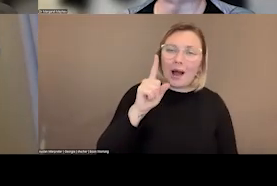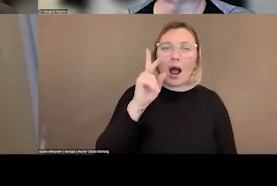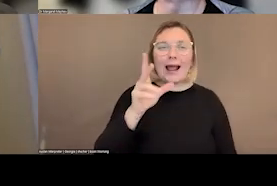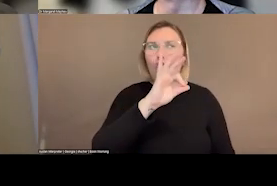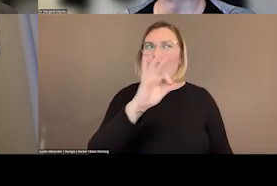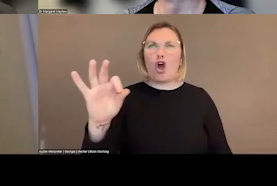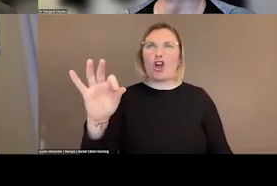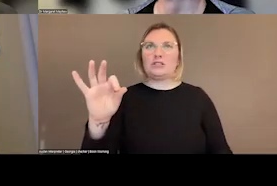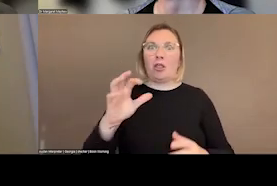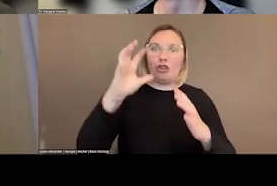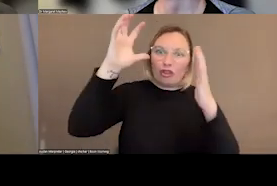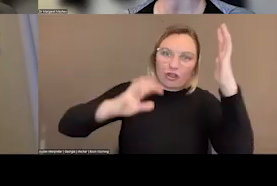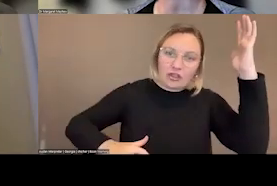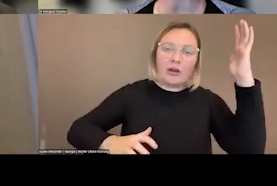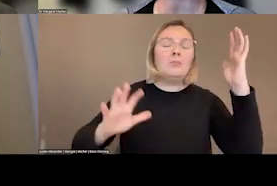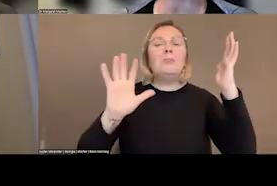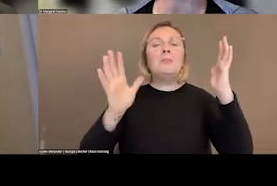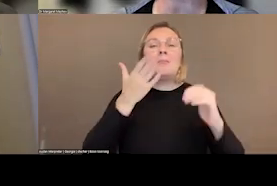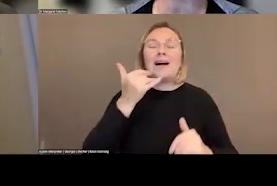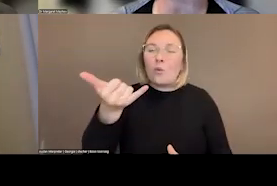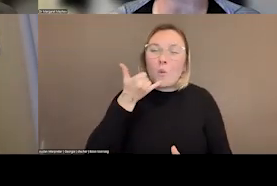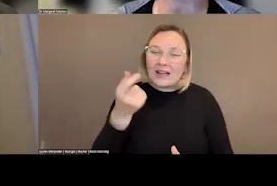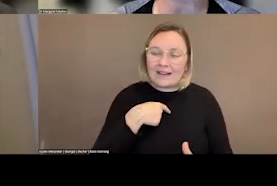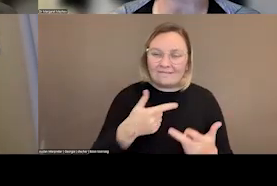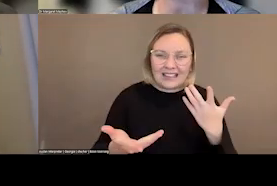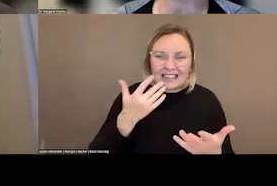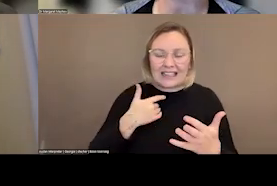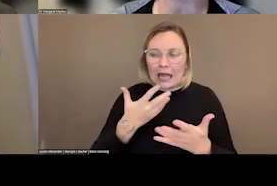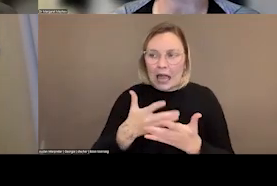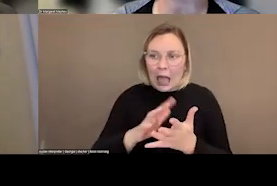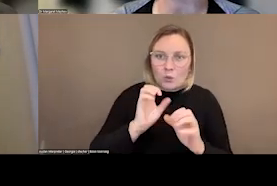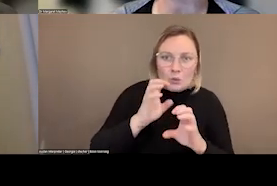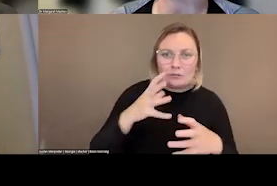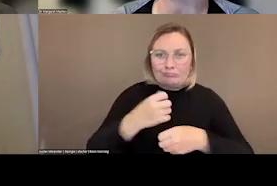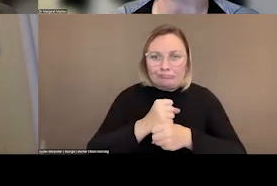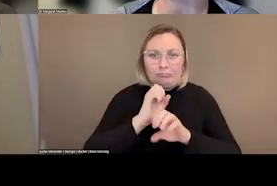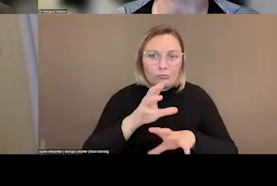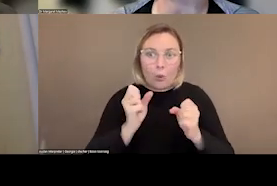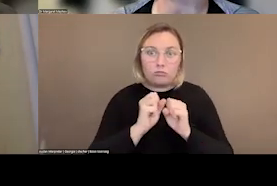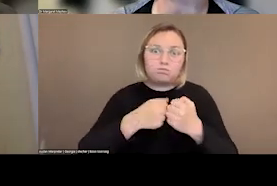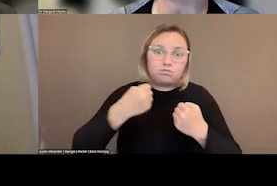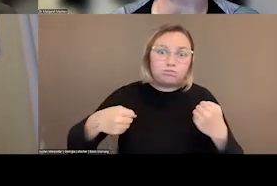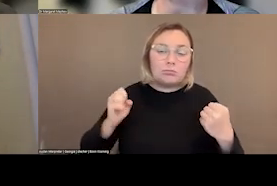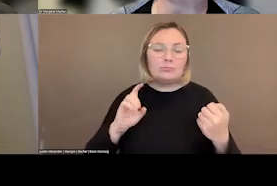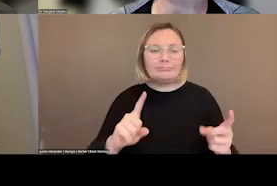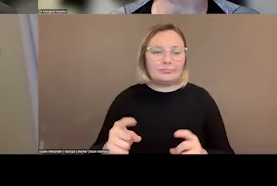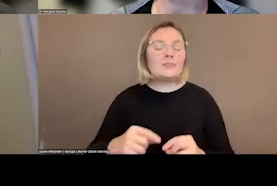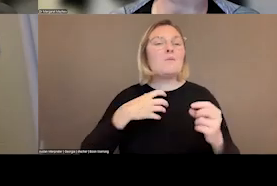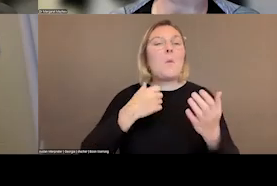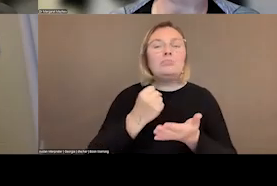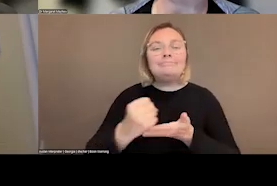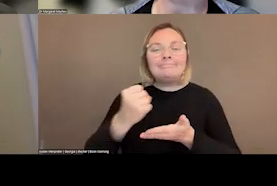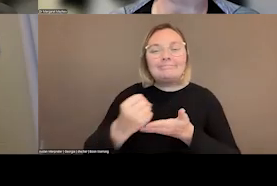be a thesis. And please just call us if you need any guidance on that. Yeah. Then we have more statistical